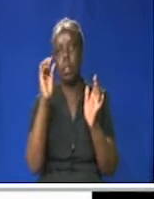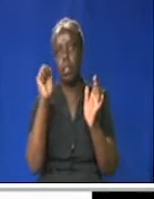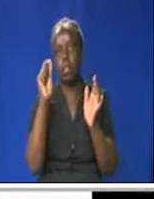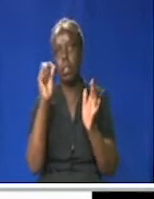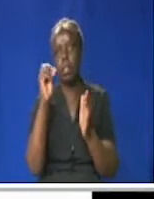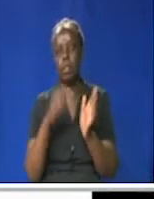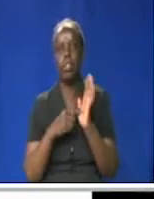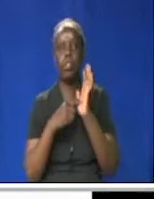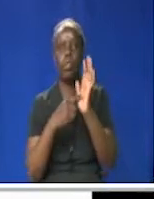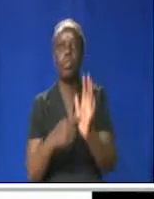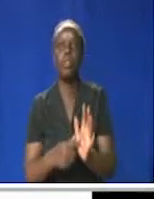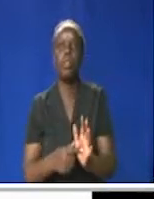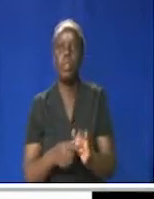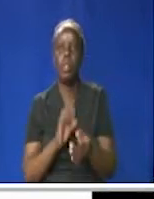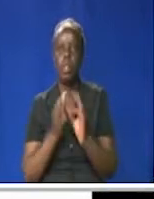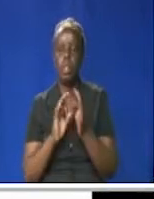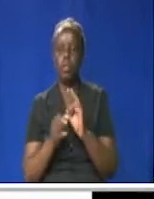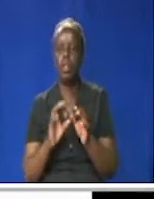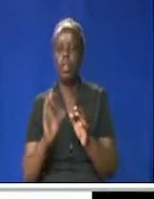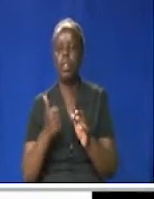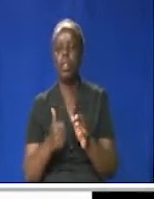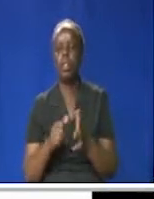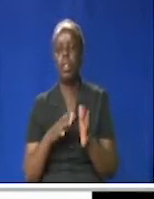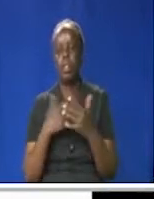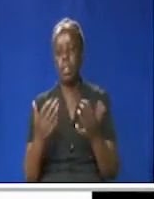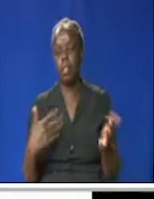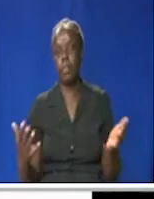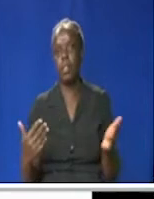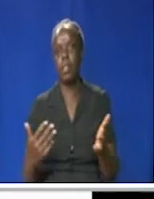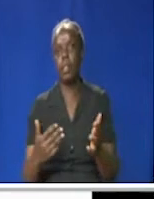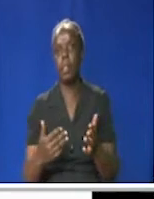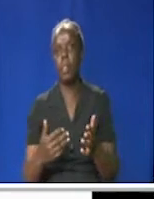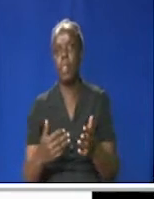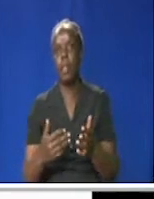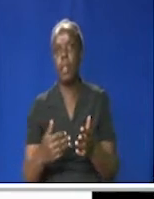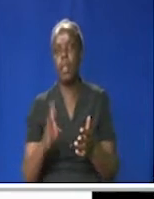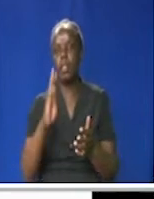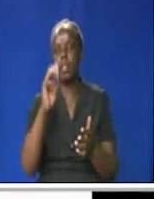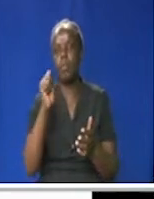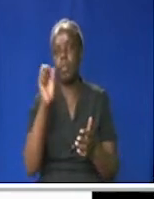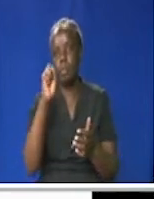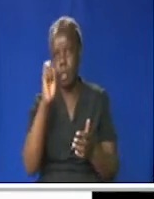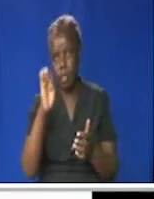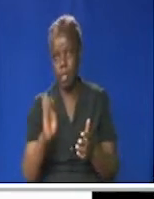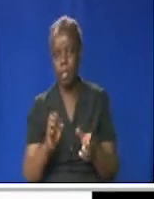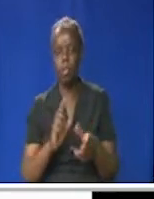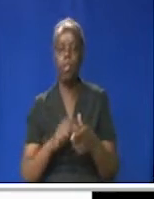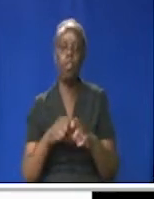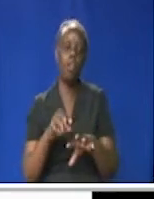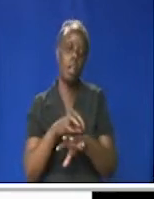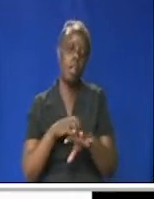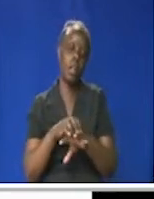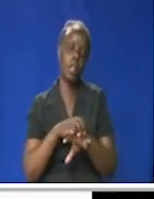another substance is a base. And remember, a base is also an alkaline, or an acid,